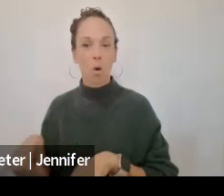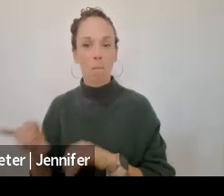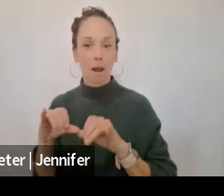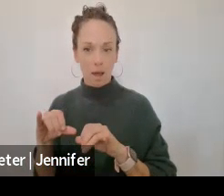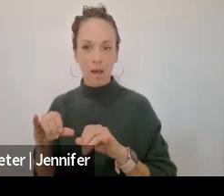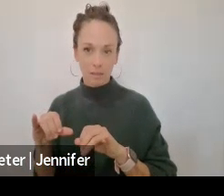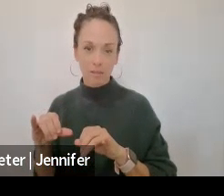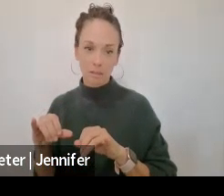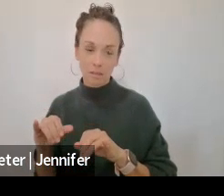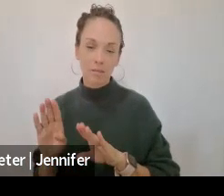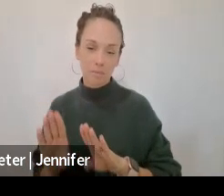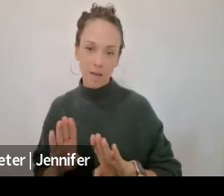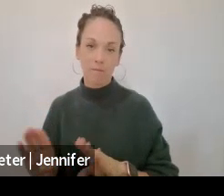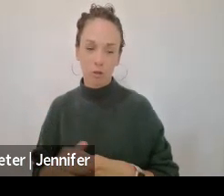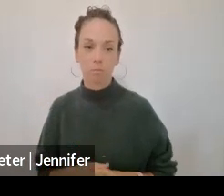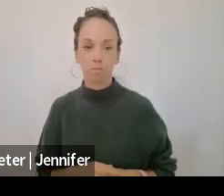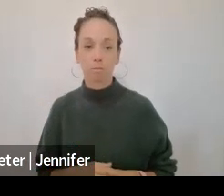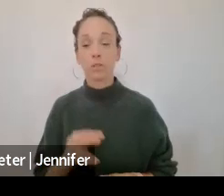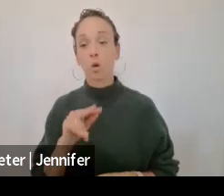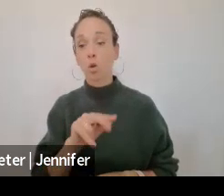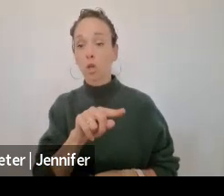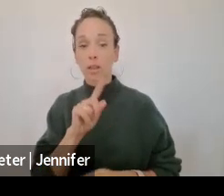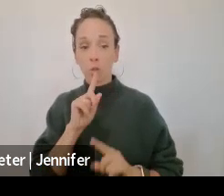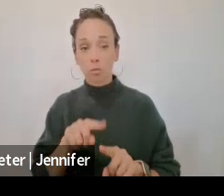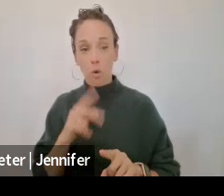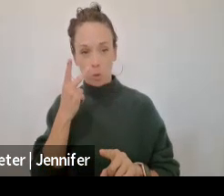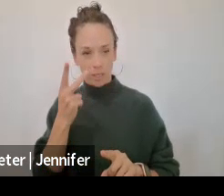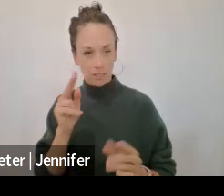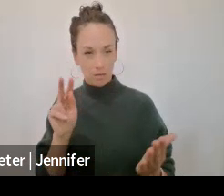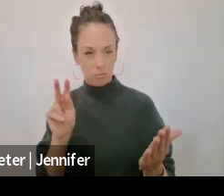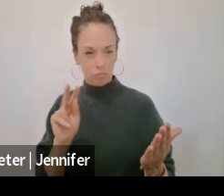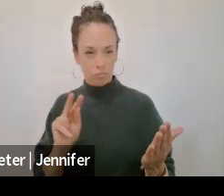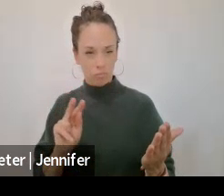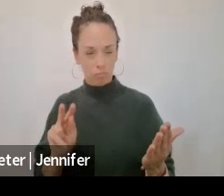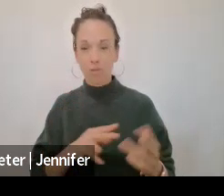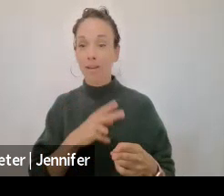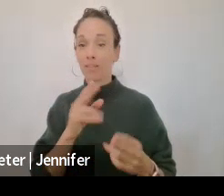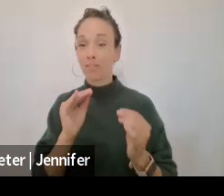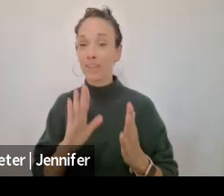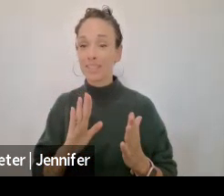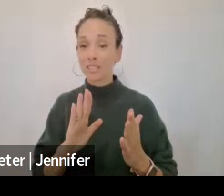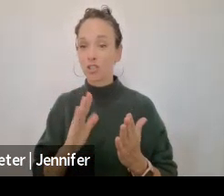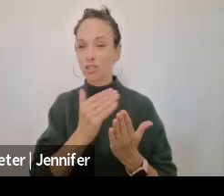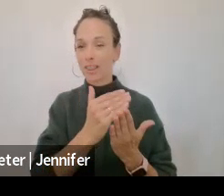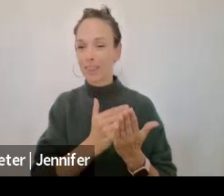look at this report, we can see going down a teacher's roster, which students in